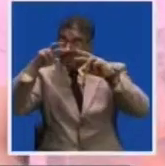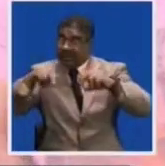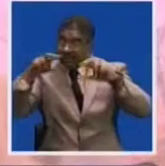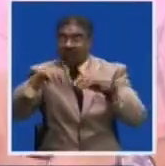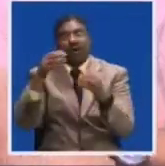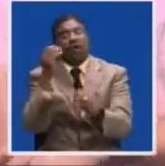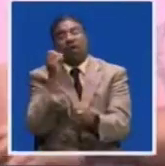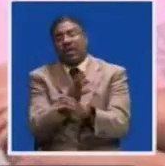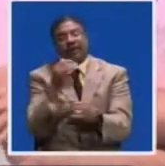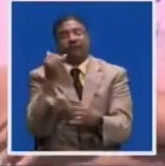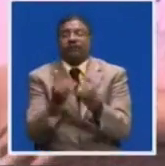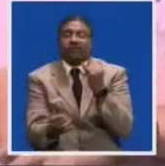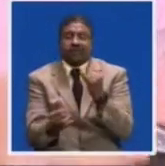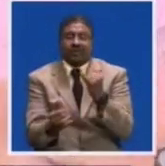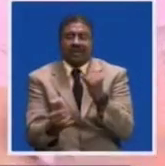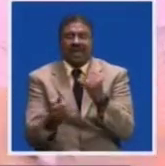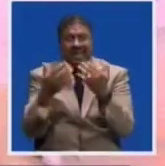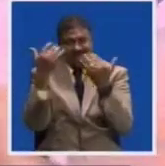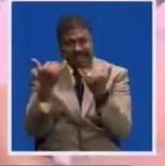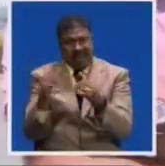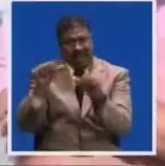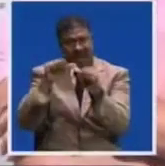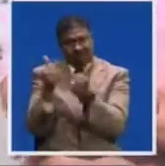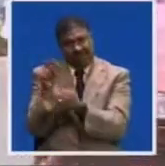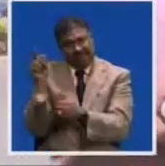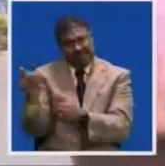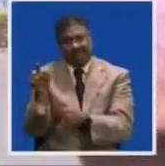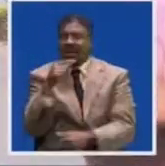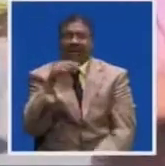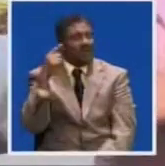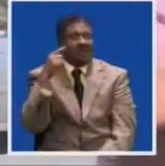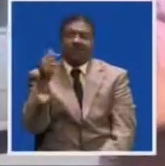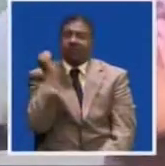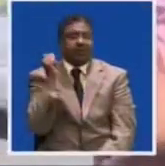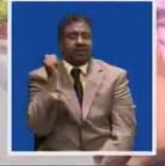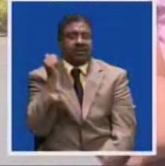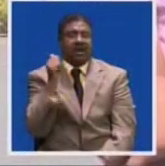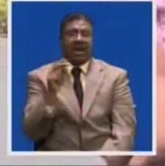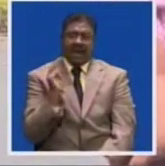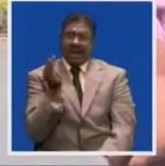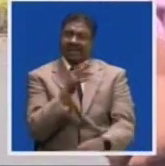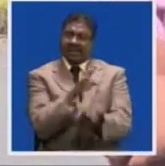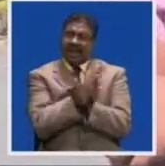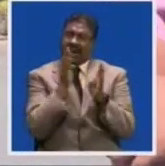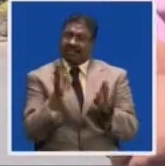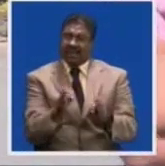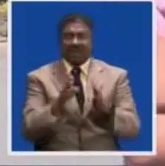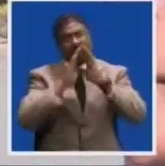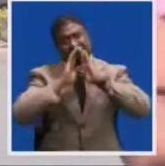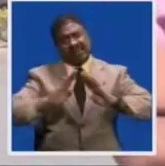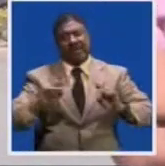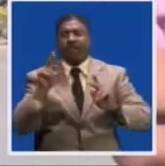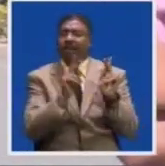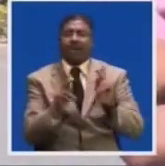the Zambia Truck Drivers Association has spoken against it. We, as peaceful Zambians, we don't